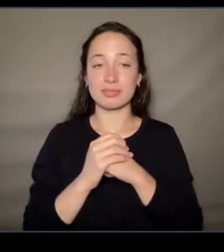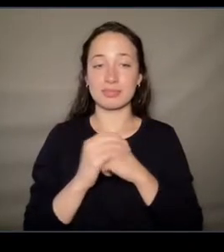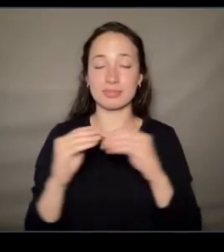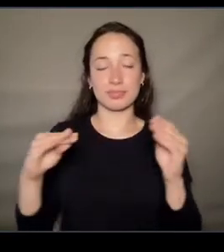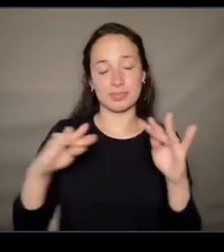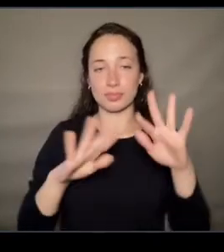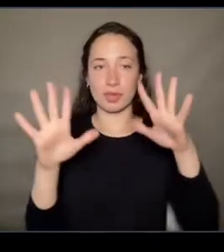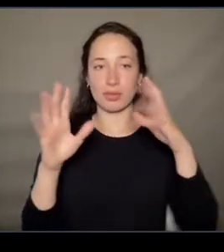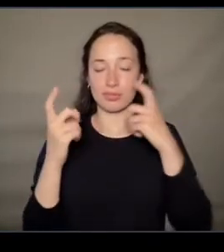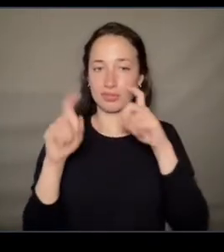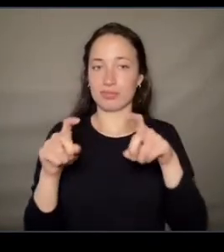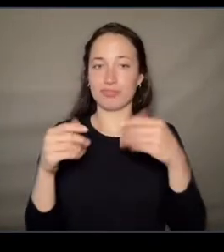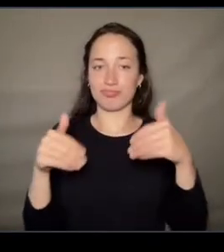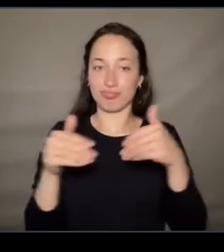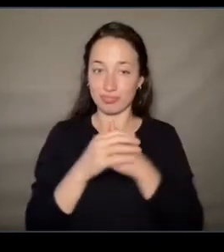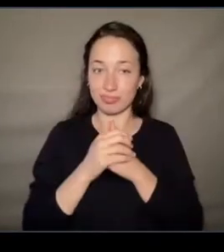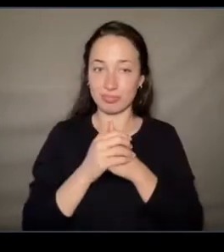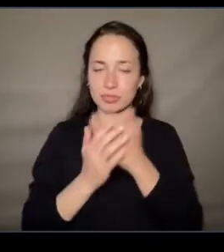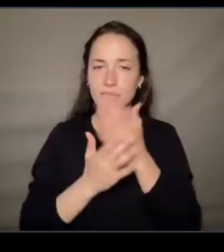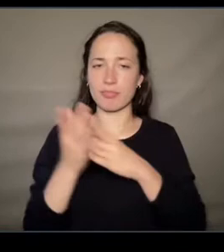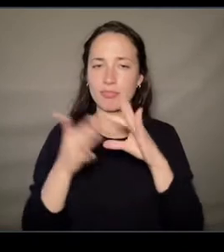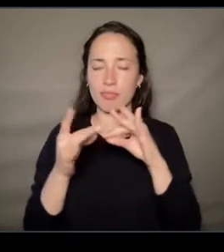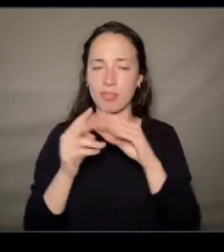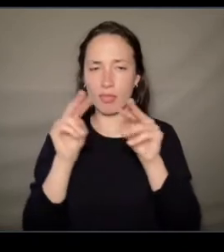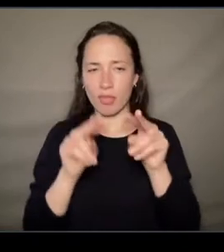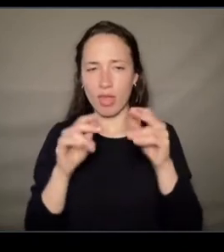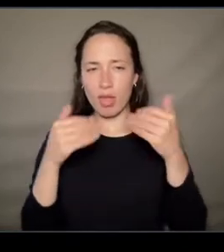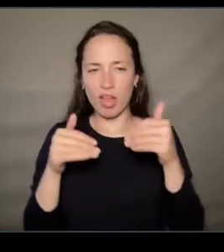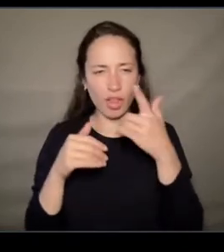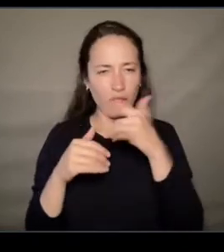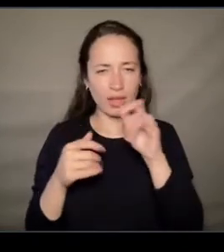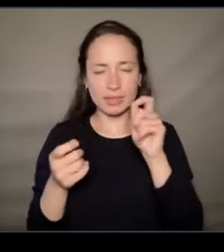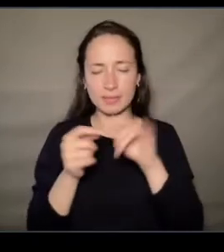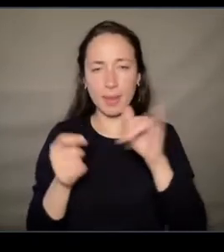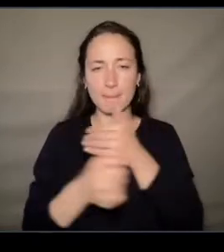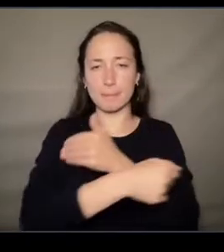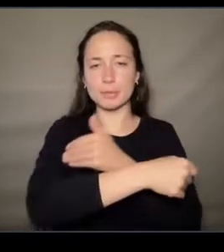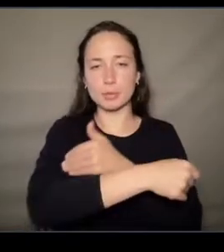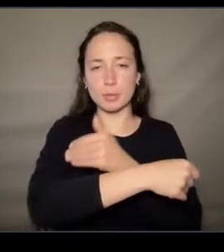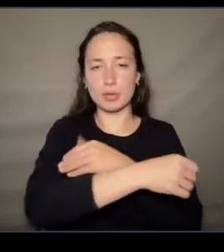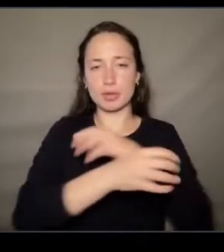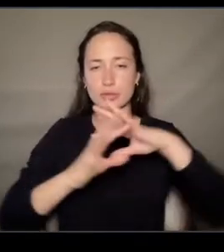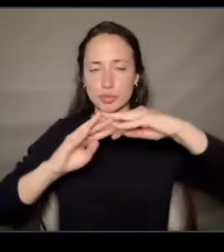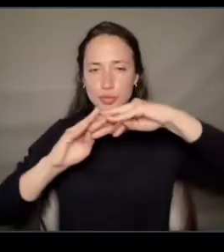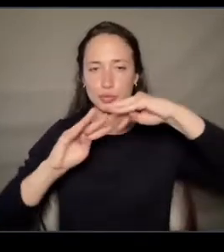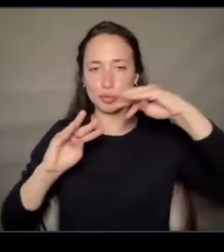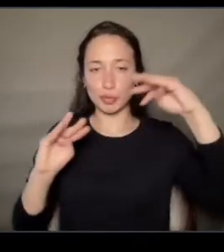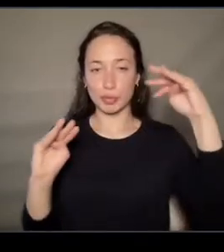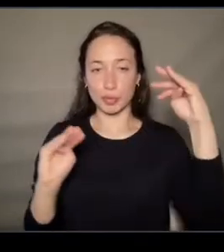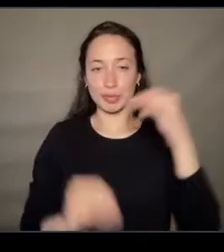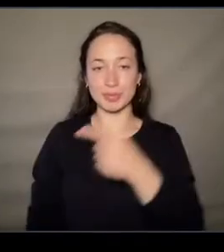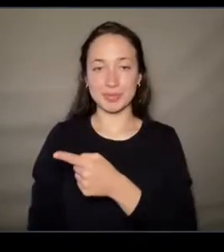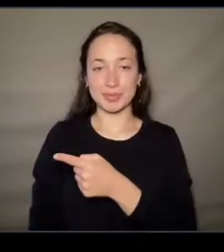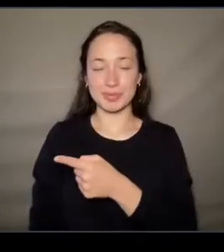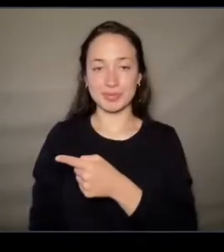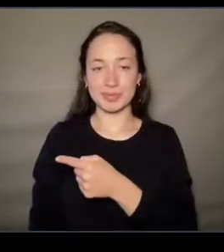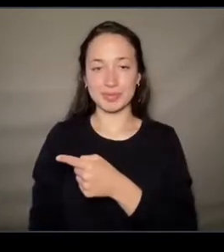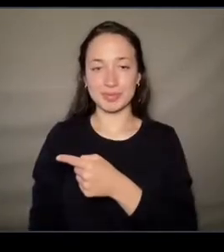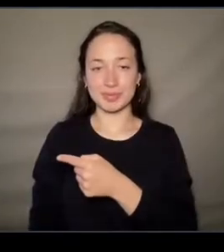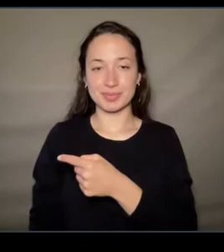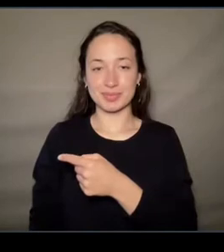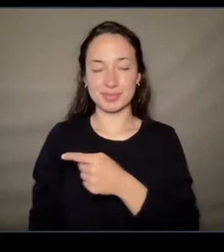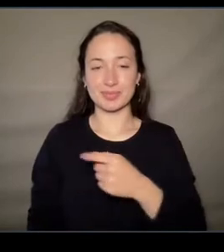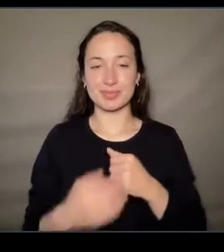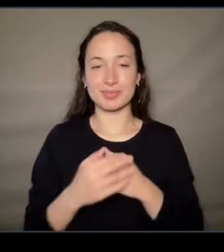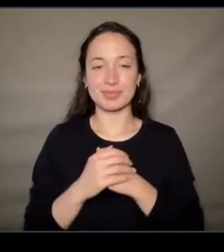in a dramatic way. Some have commented the use of mahogany veneer in this way resembles muscle.